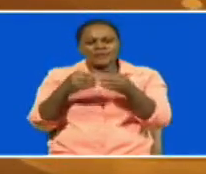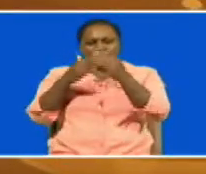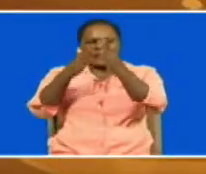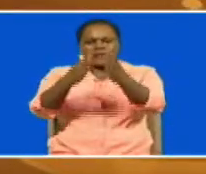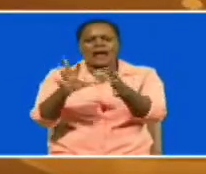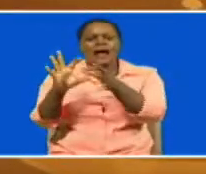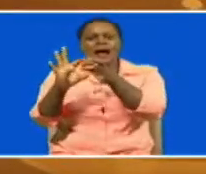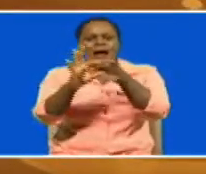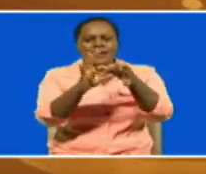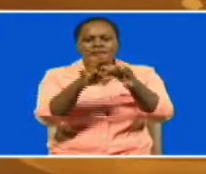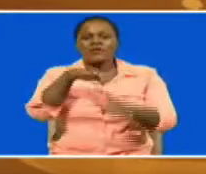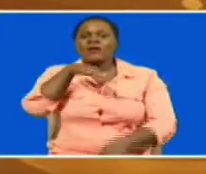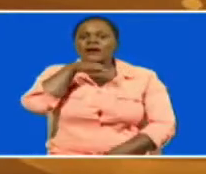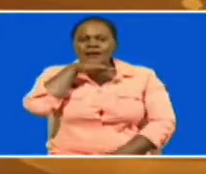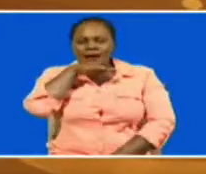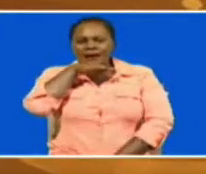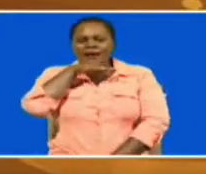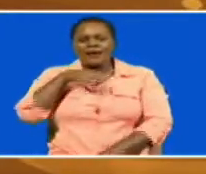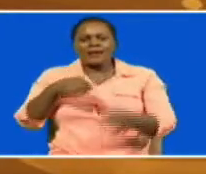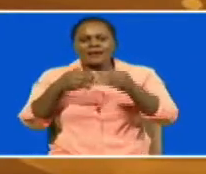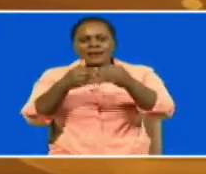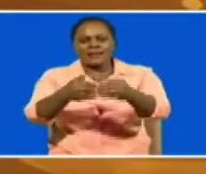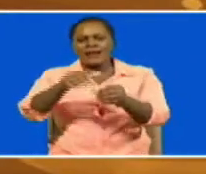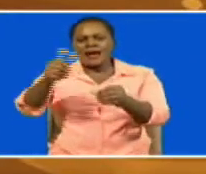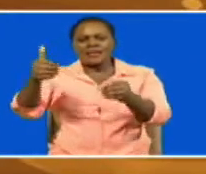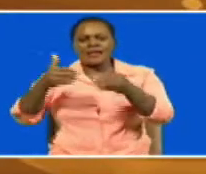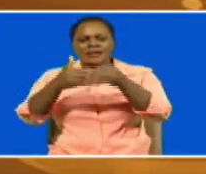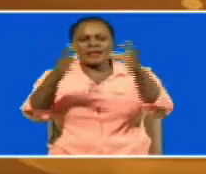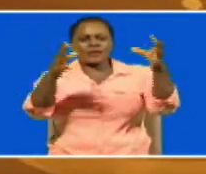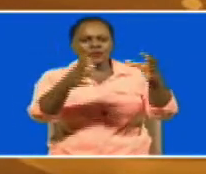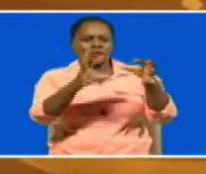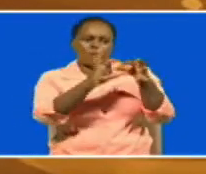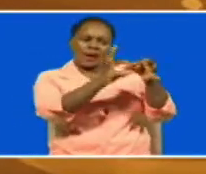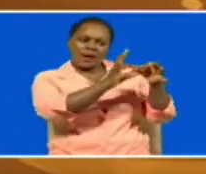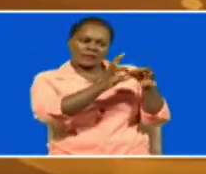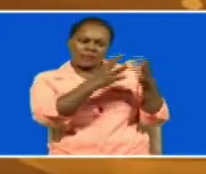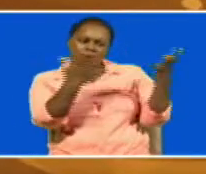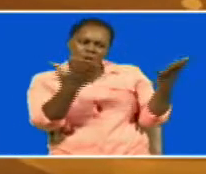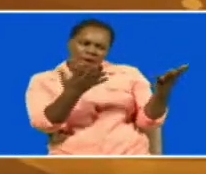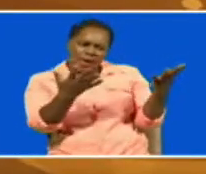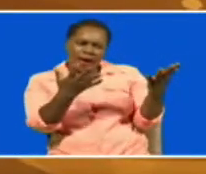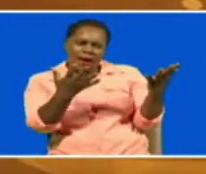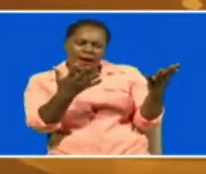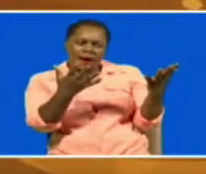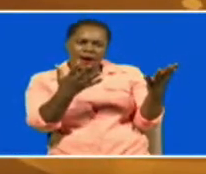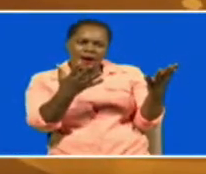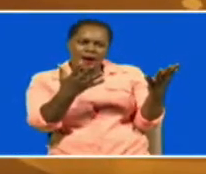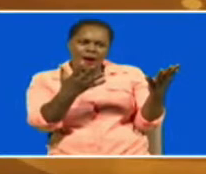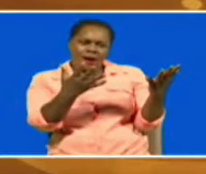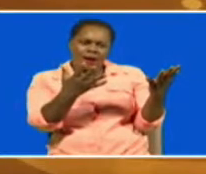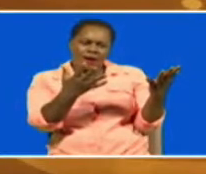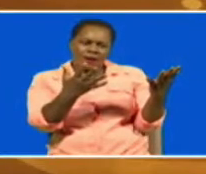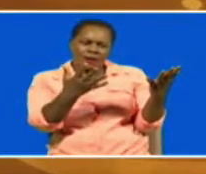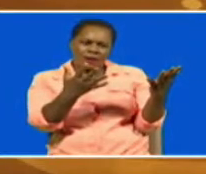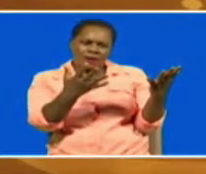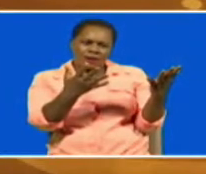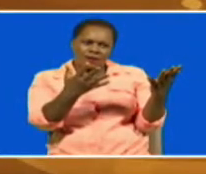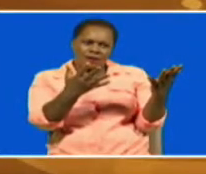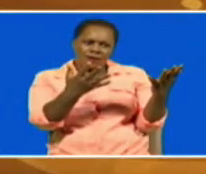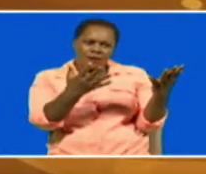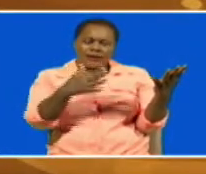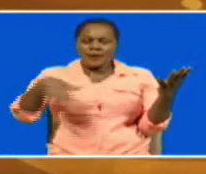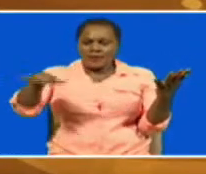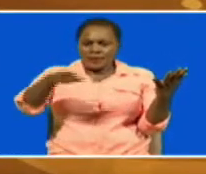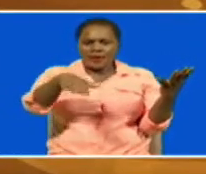Kiongozi wa Azimio Raila Odinga ameongoza viongozi wengine wa muungano huo katika soko la Ewasonyiro Ntulele miongoni